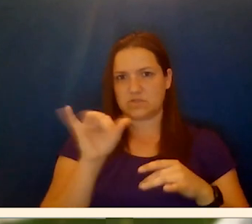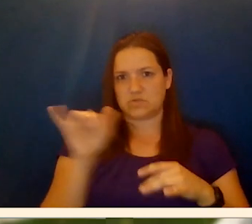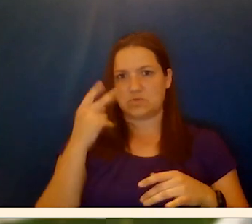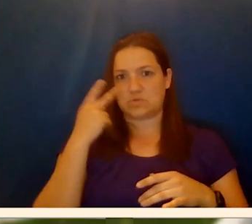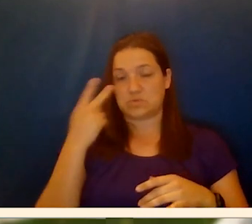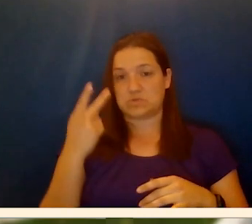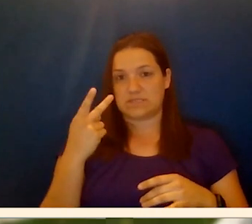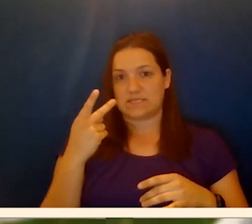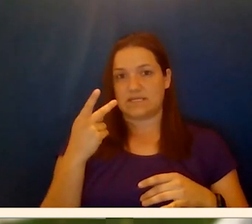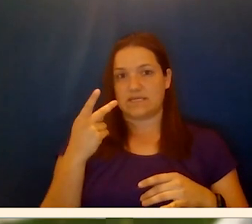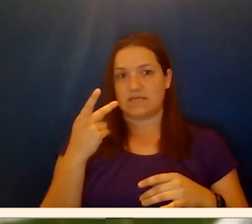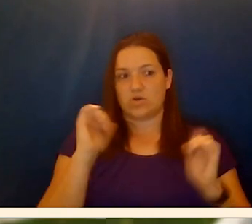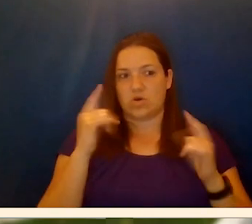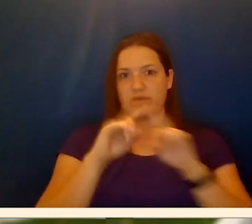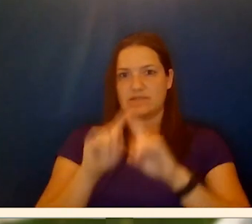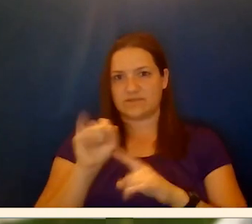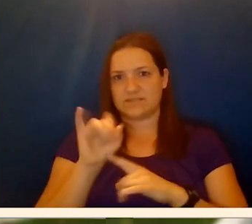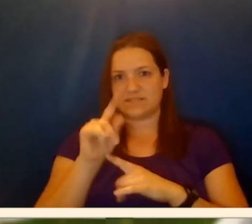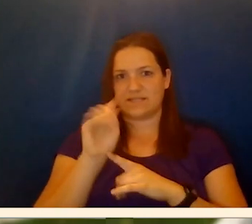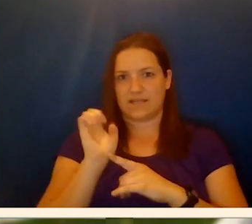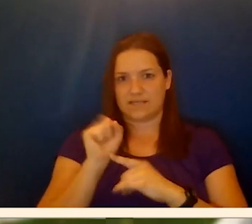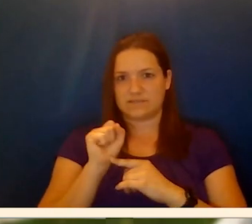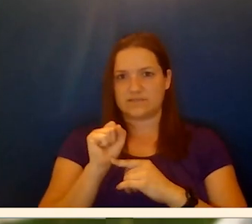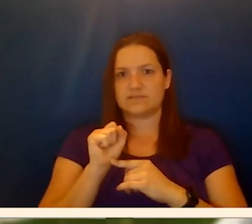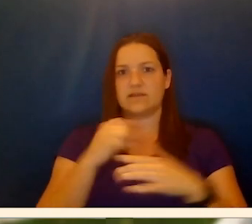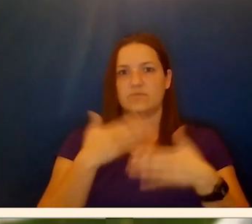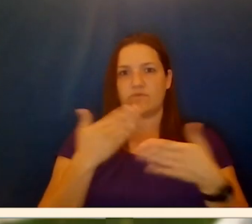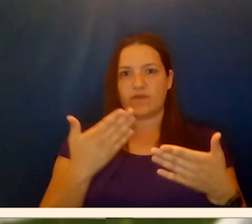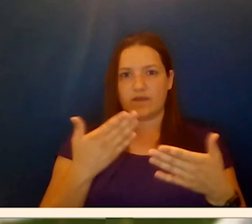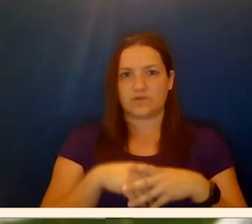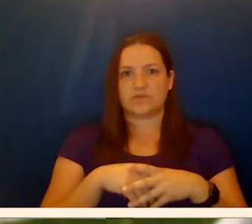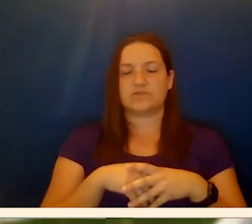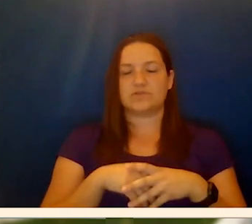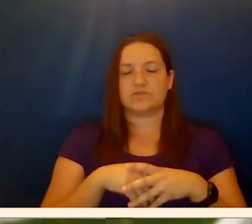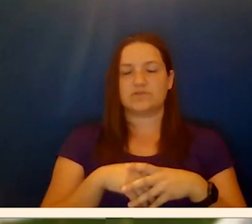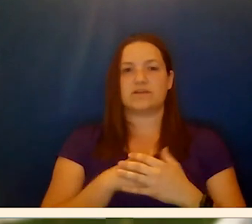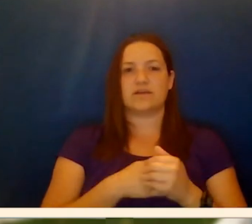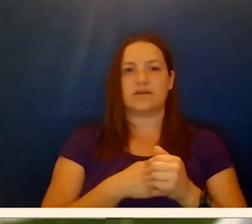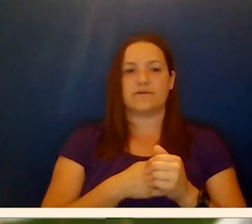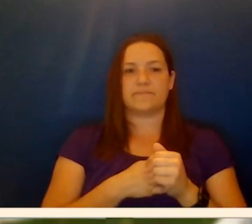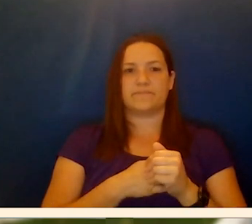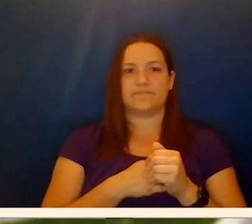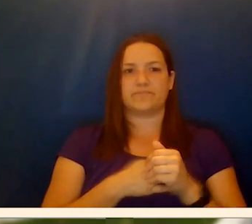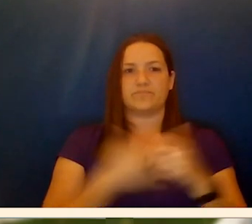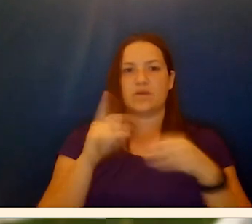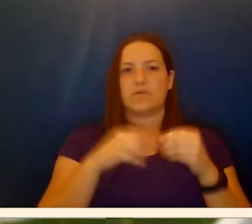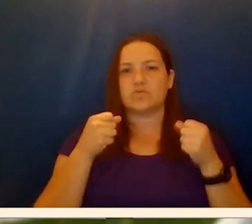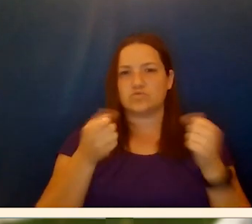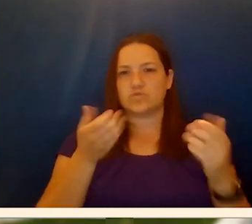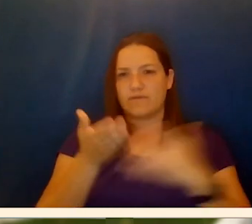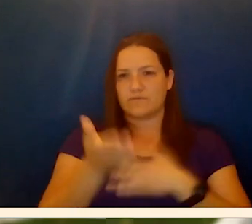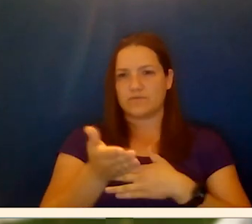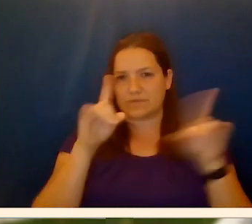providers in the county that provide the COVID testing. What about drive-through testing? Are we going to bring that back?